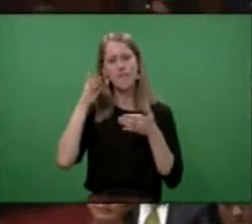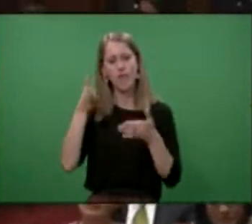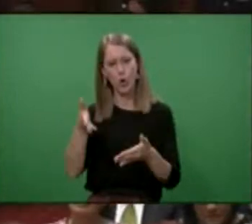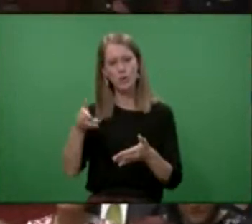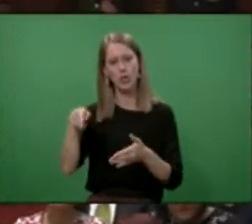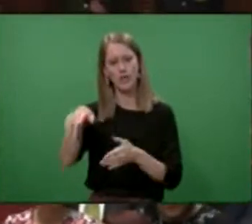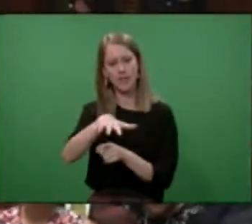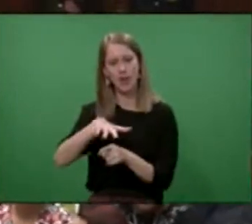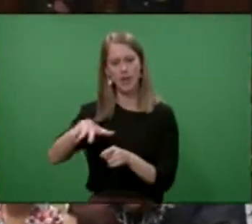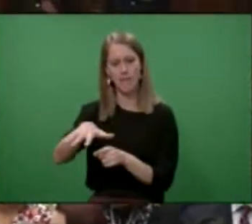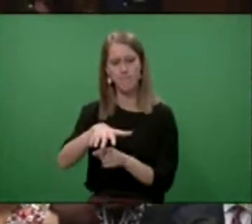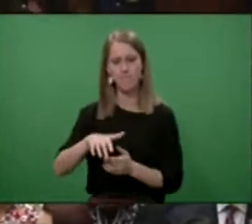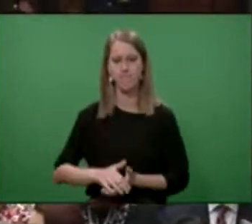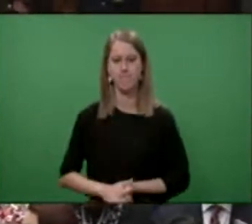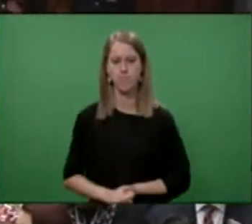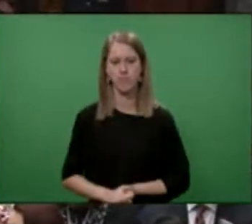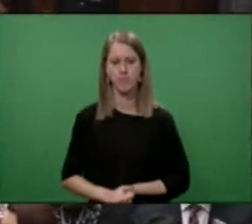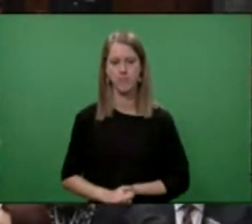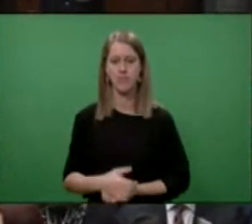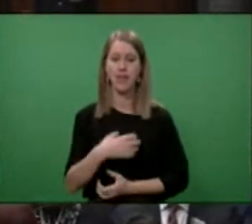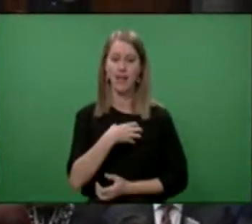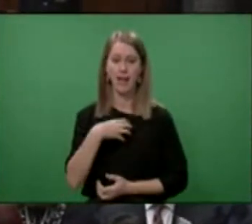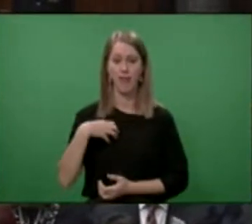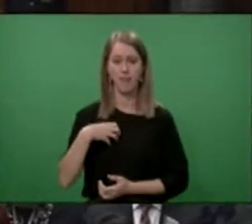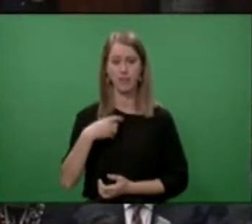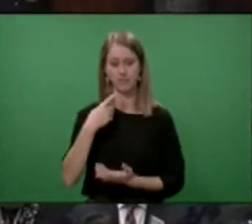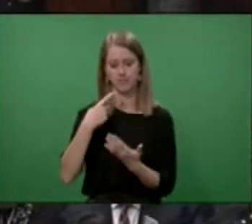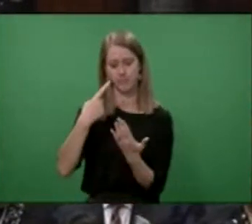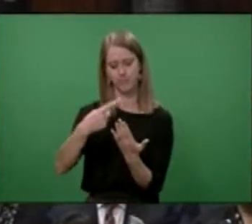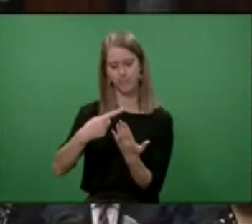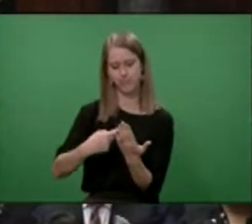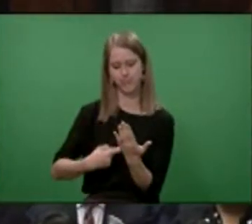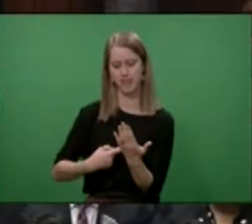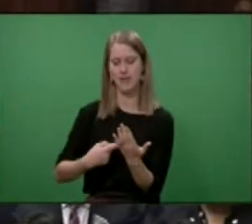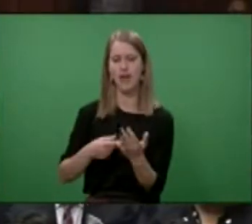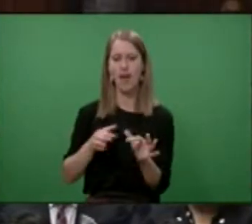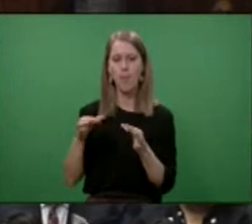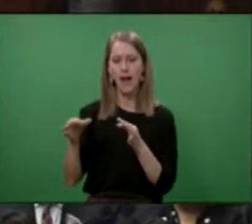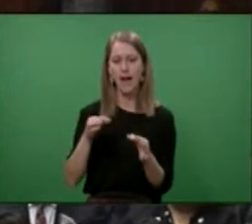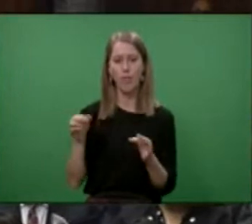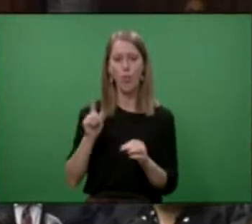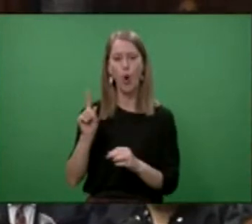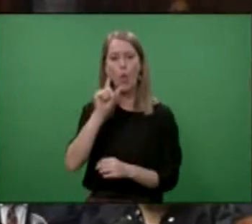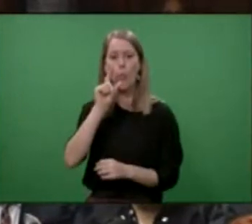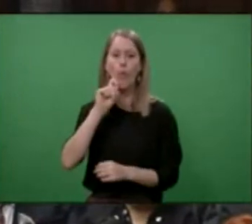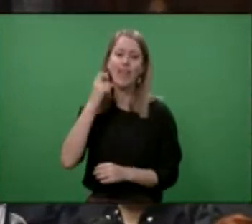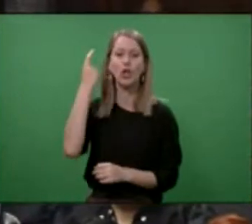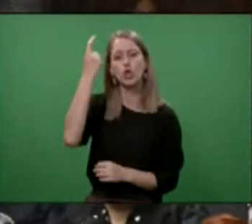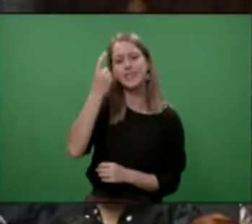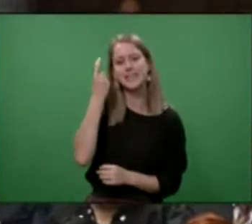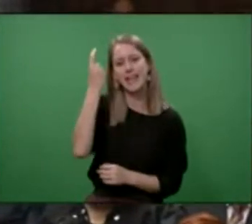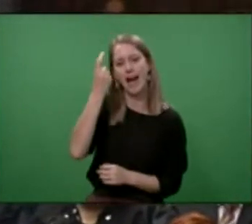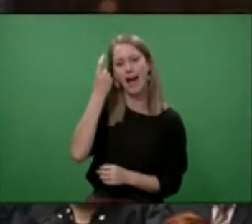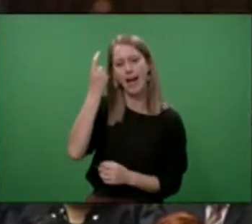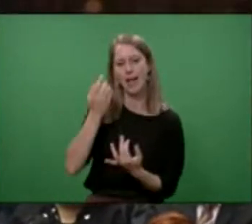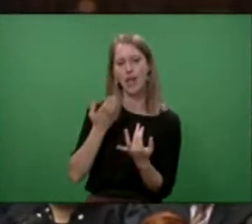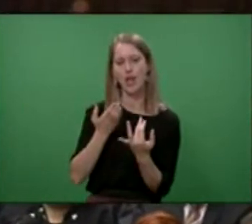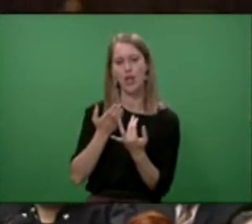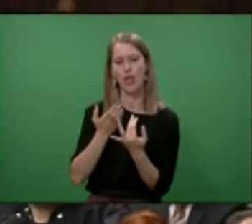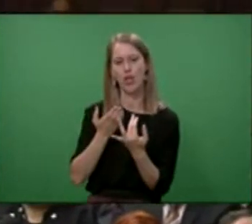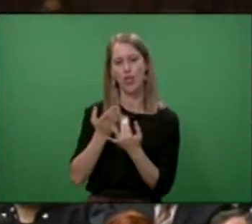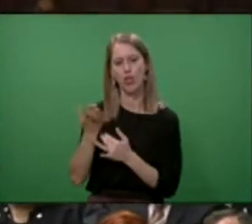issue. The government has set out the parameters of what it is prepared to consider during the election